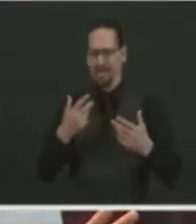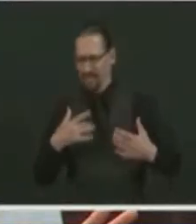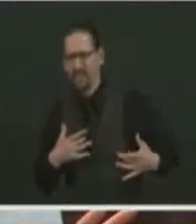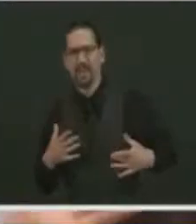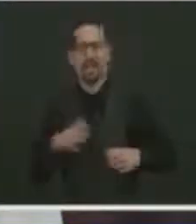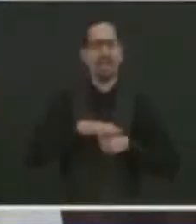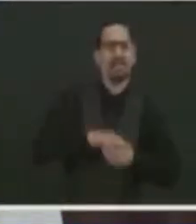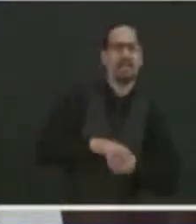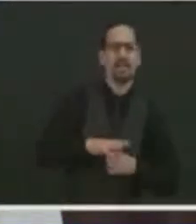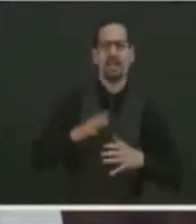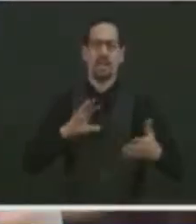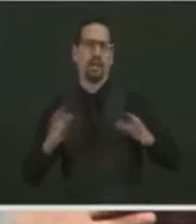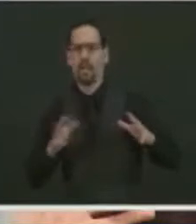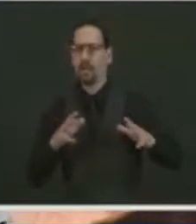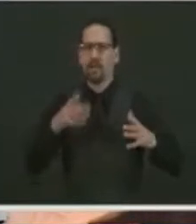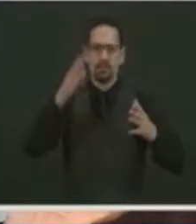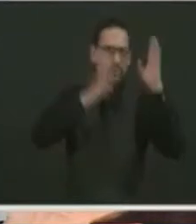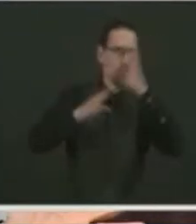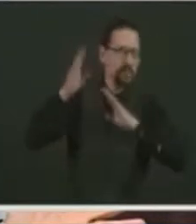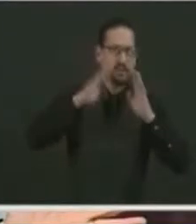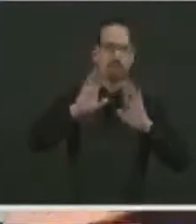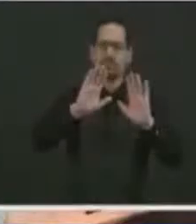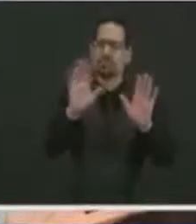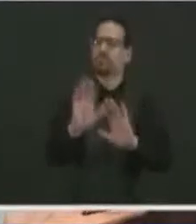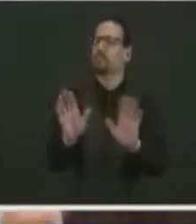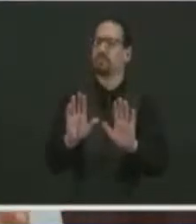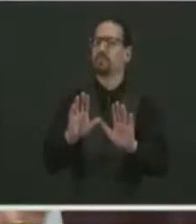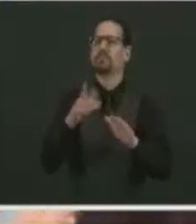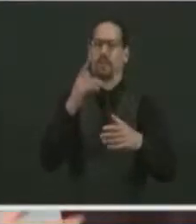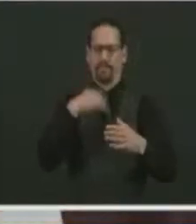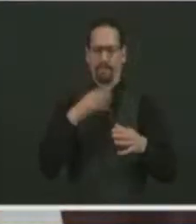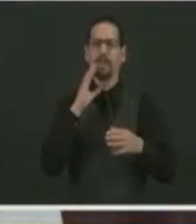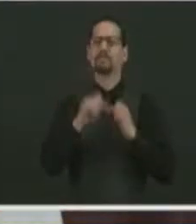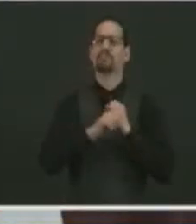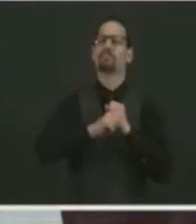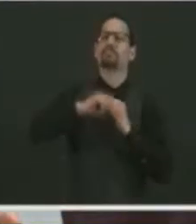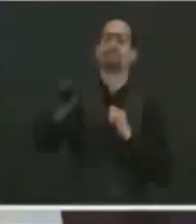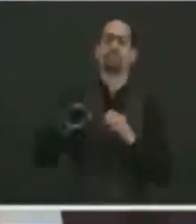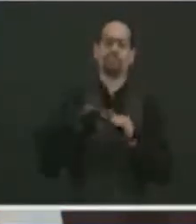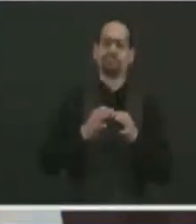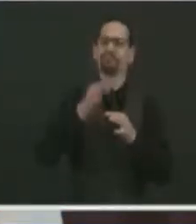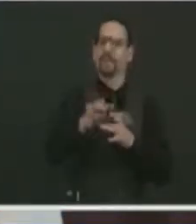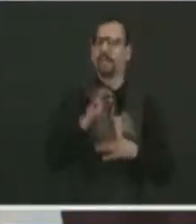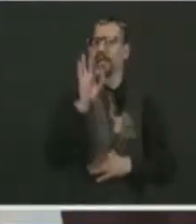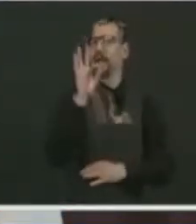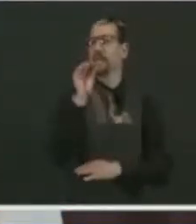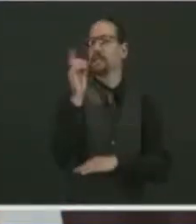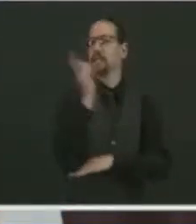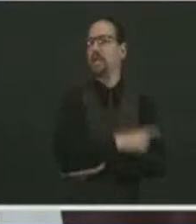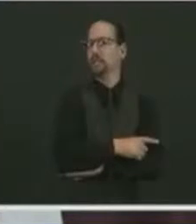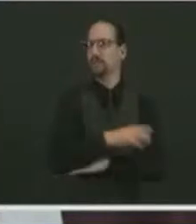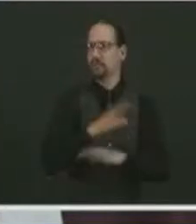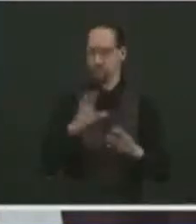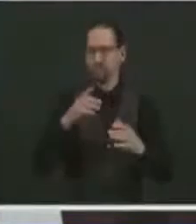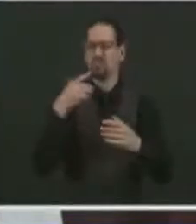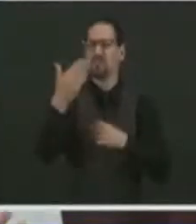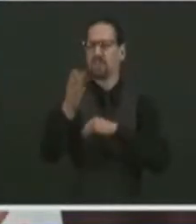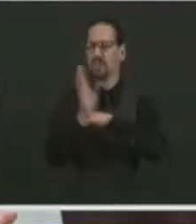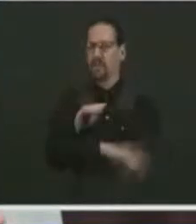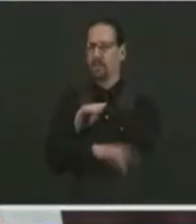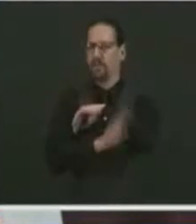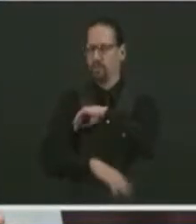until September. We want to give everybody a 90-day grace period in recognition of the fact back DMV, and